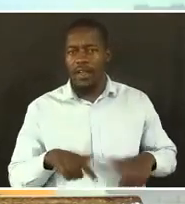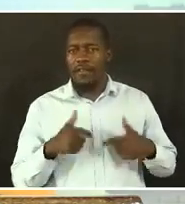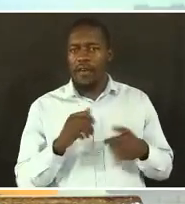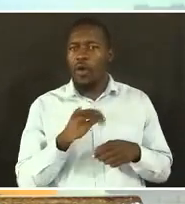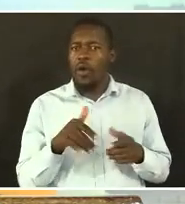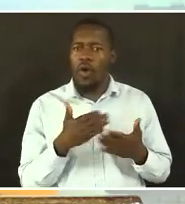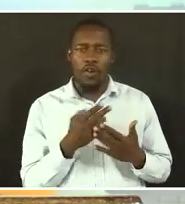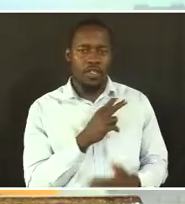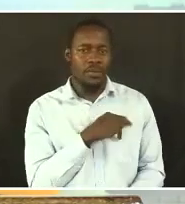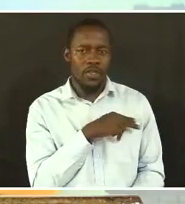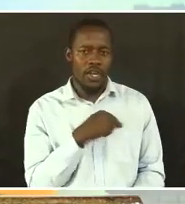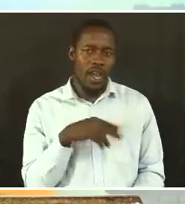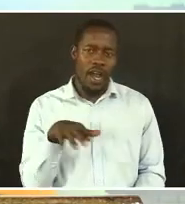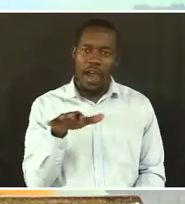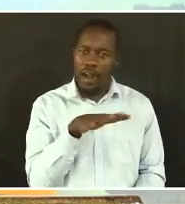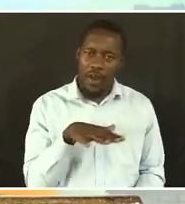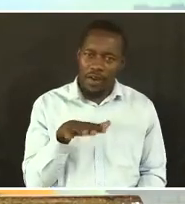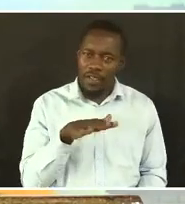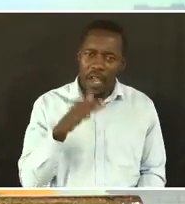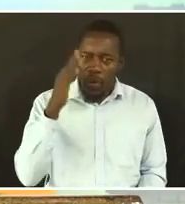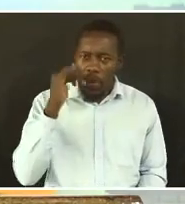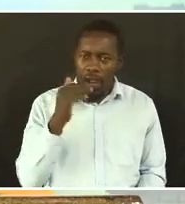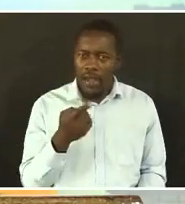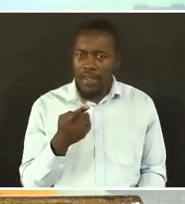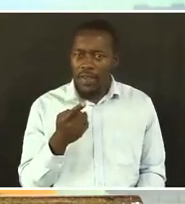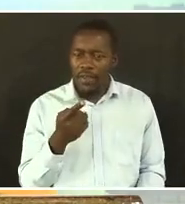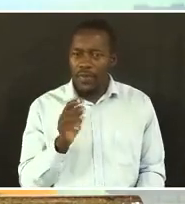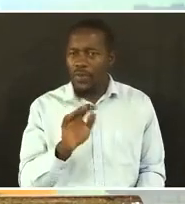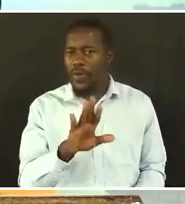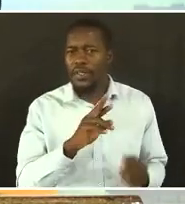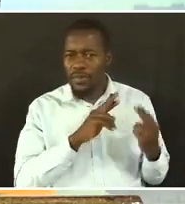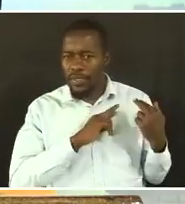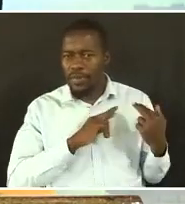placed within the radius of Newlife so that we can reach them.